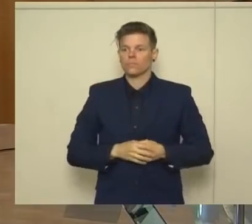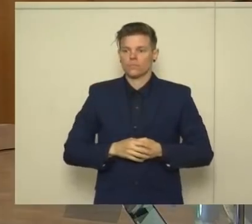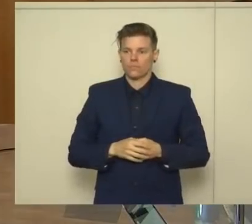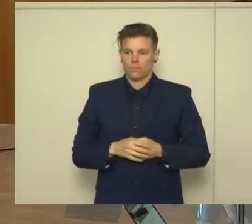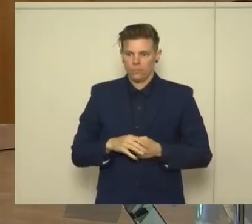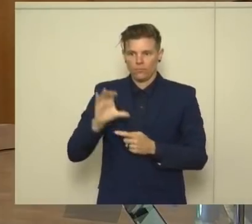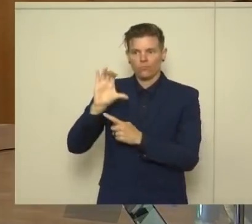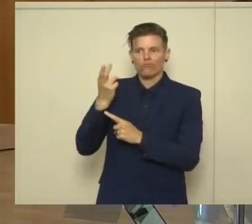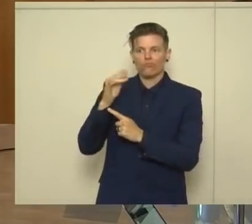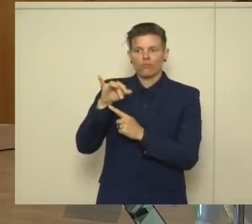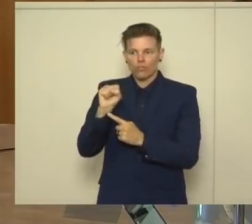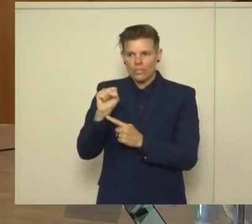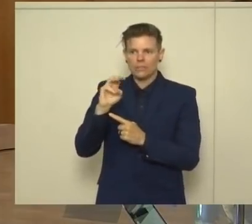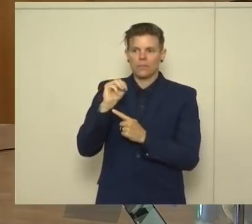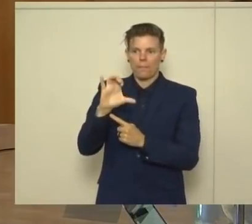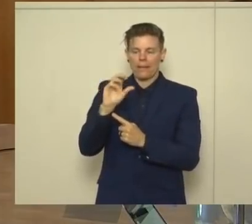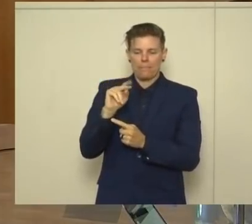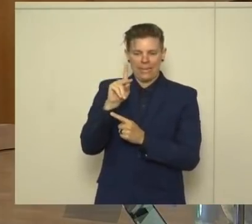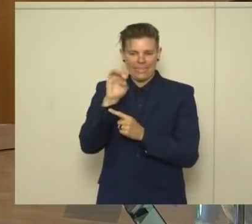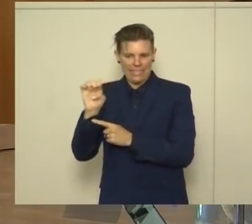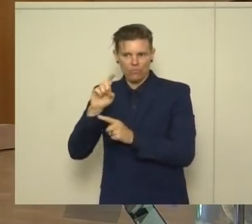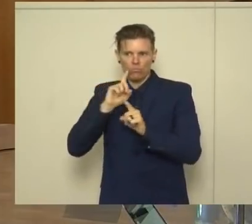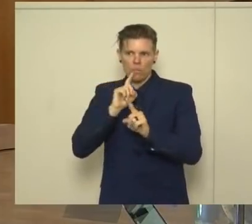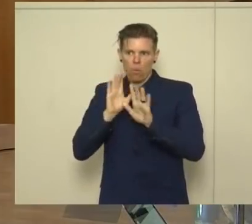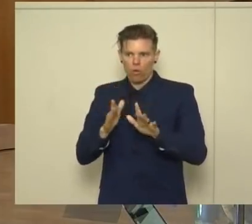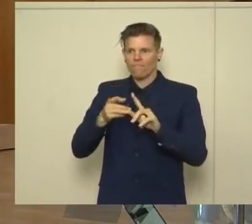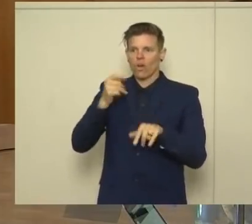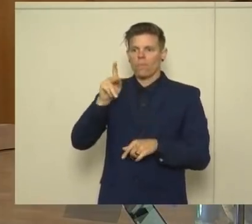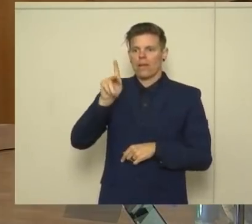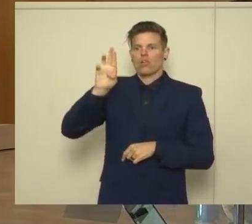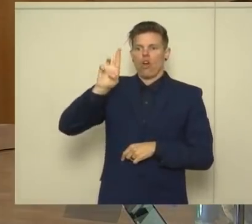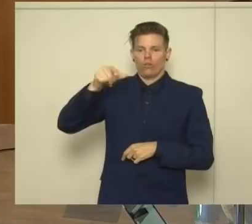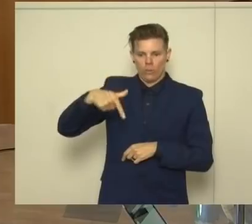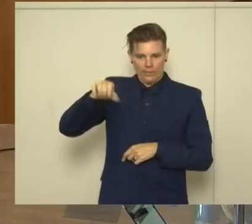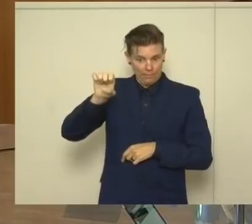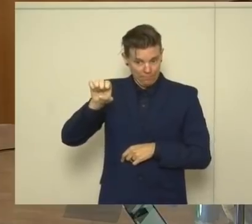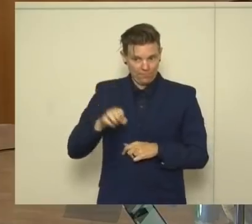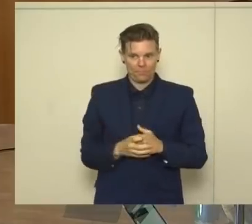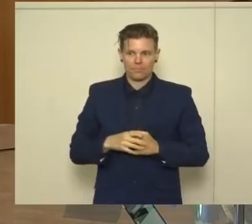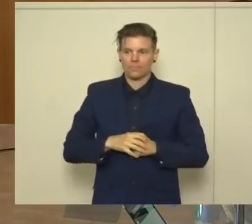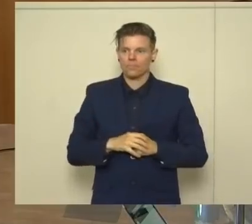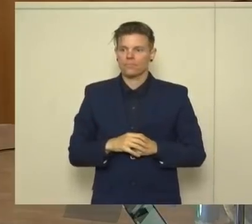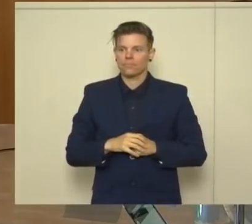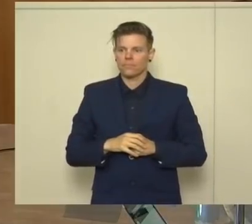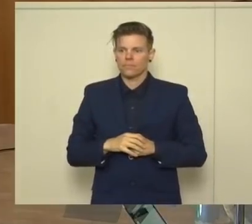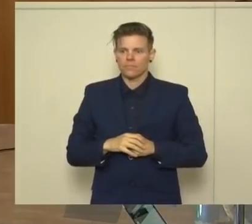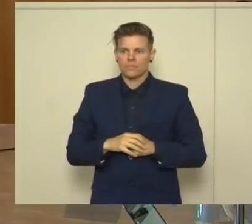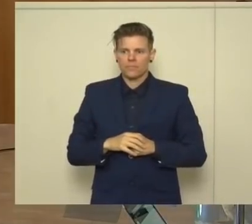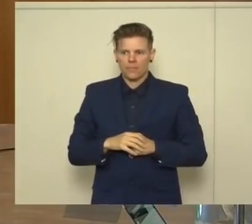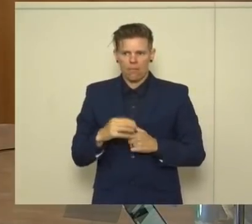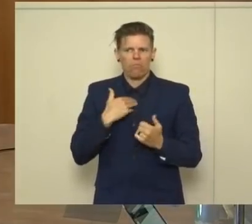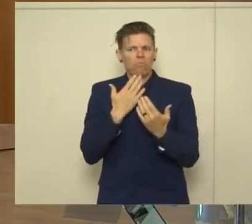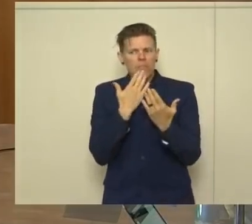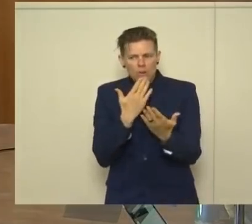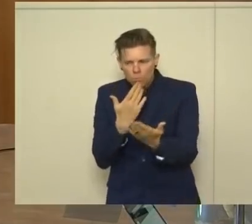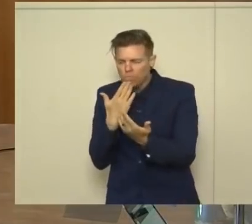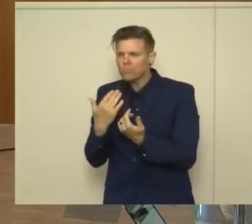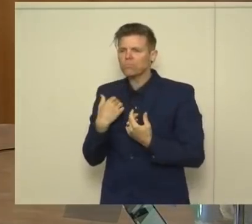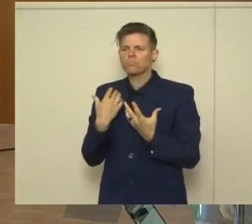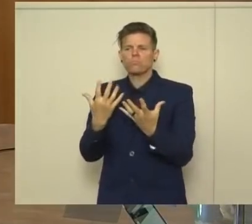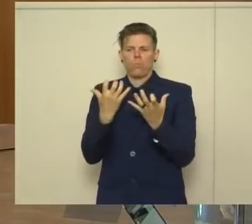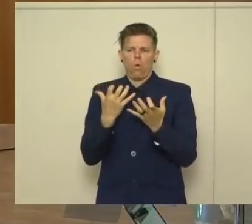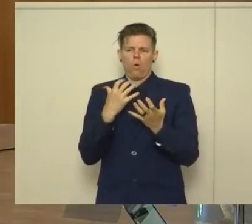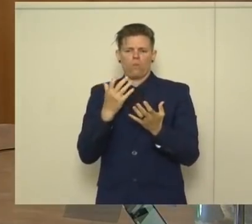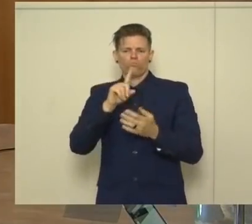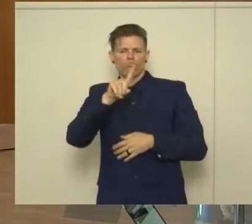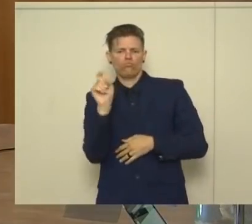ahead. Thank you very much. I wanted to ask a question about schools. Secretary Stewart, of course, had mentioned the need for